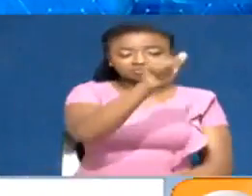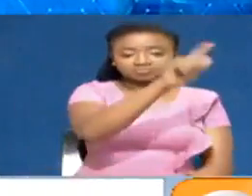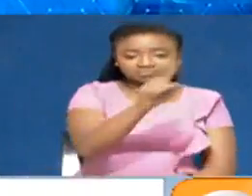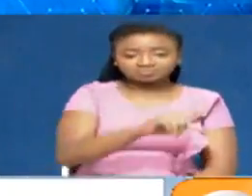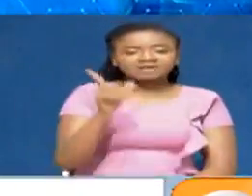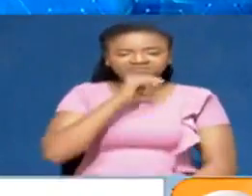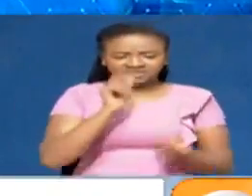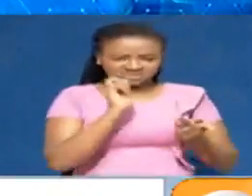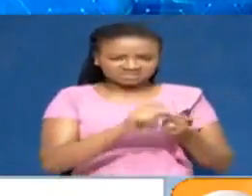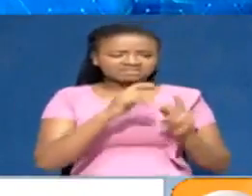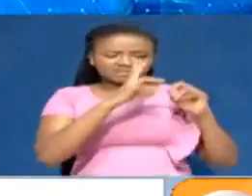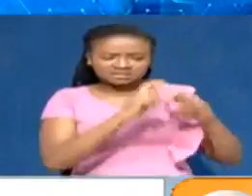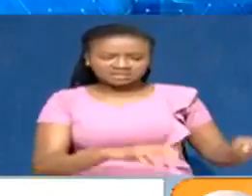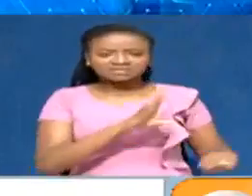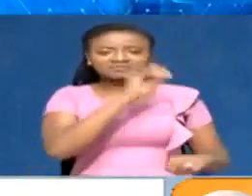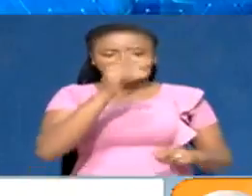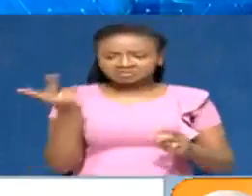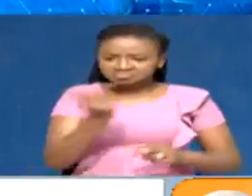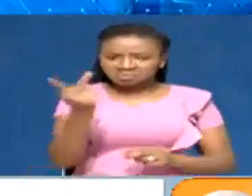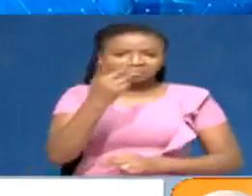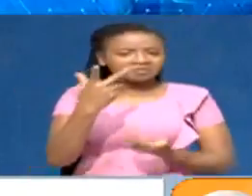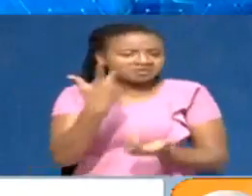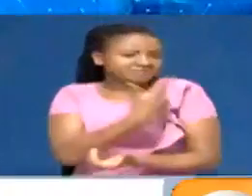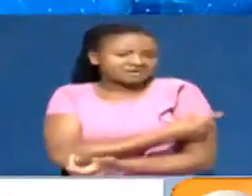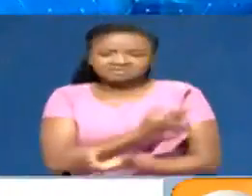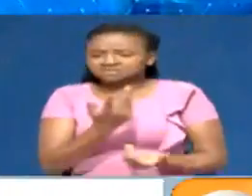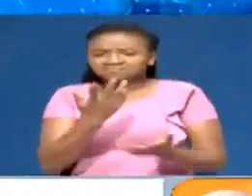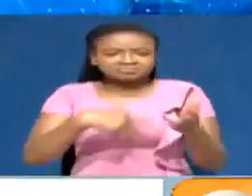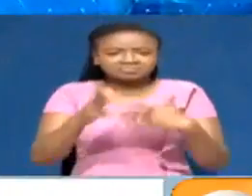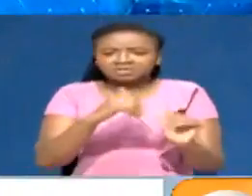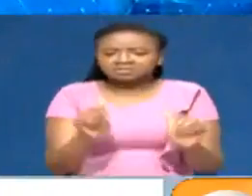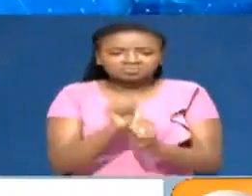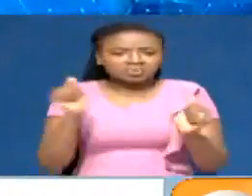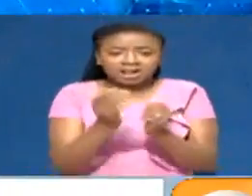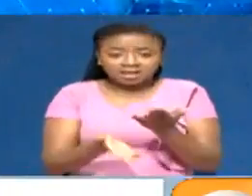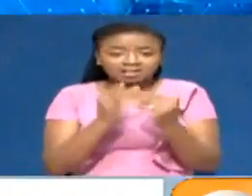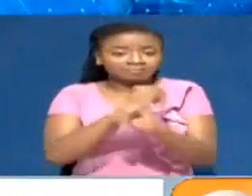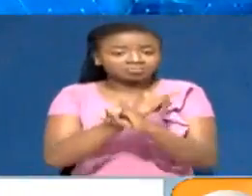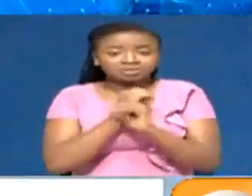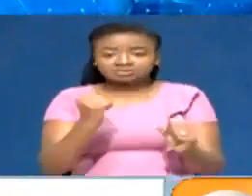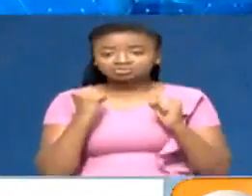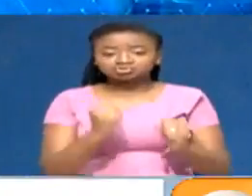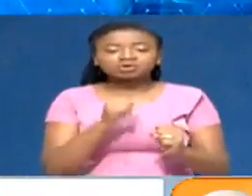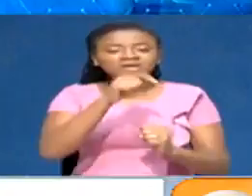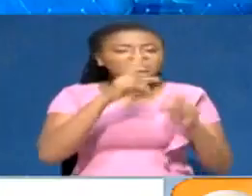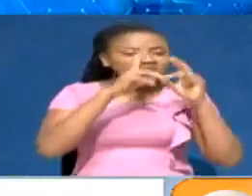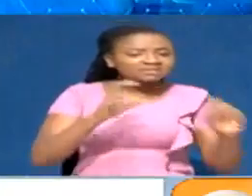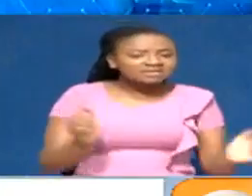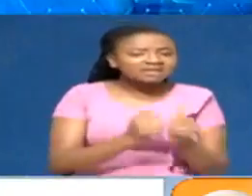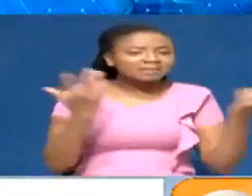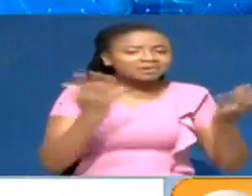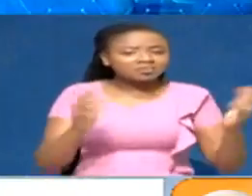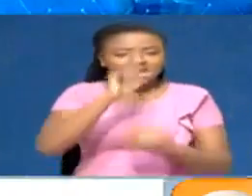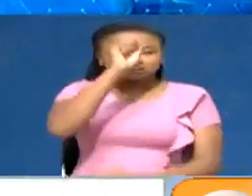AstraZeneca vaccine as a first dose boosted their immunity by receiving a Pfizer vaccine for the second dose. The study in South Korea showed that recipients